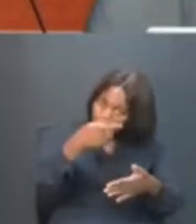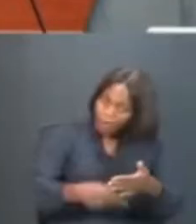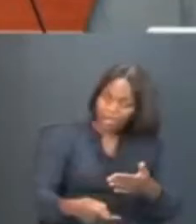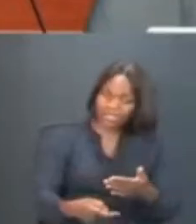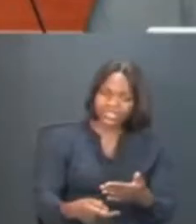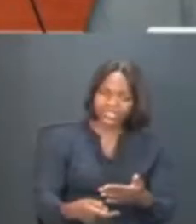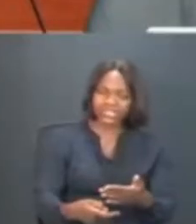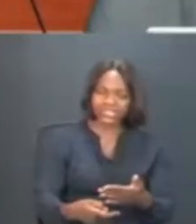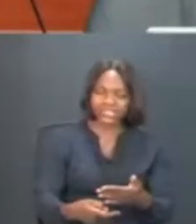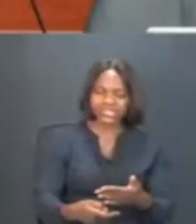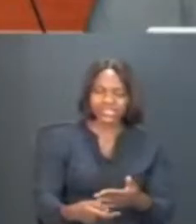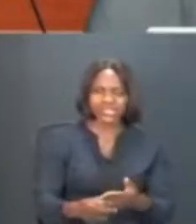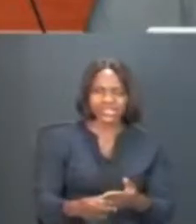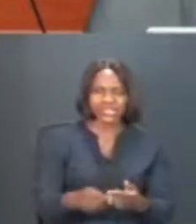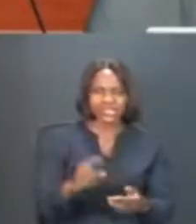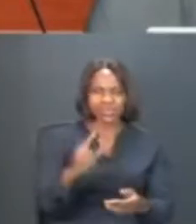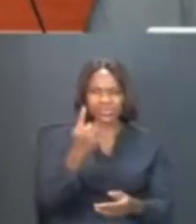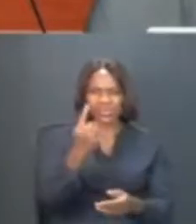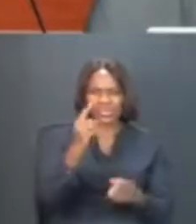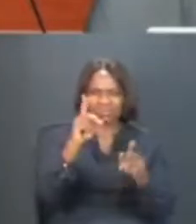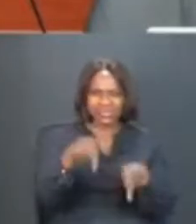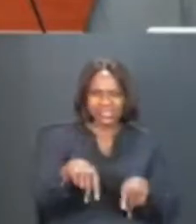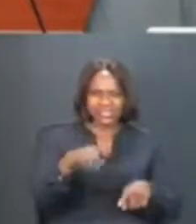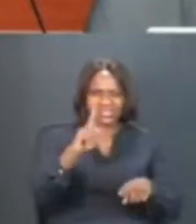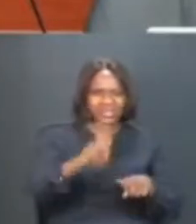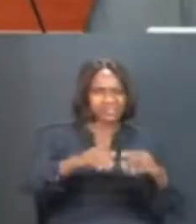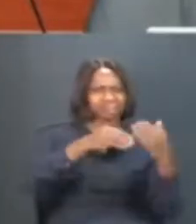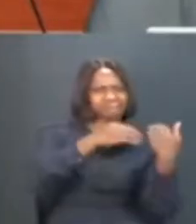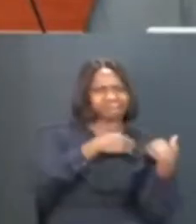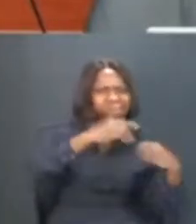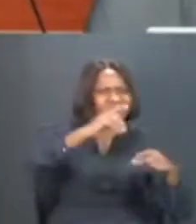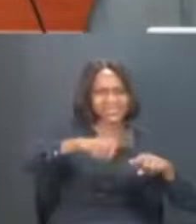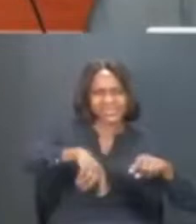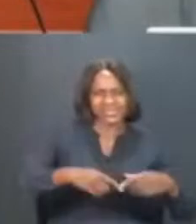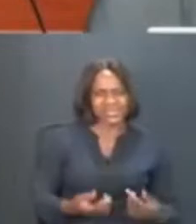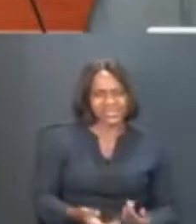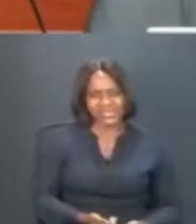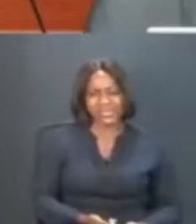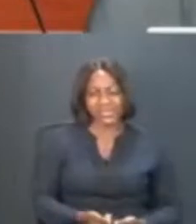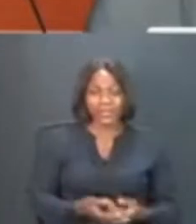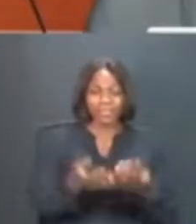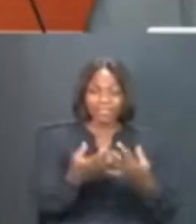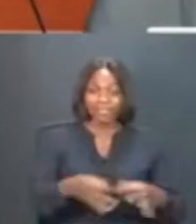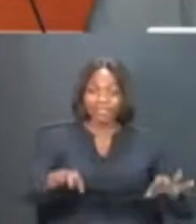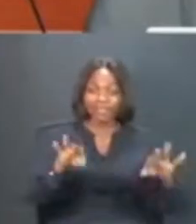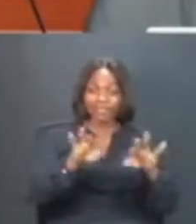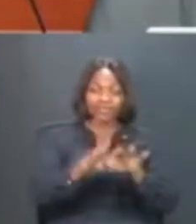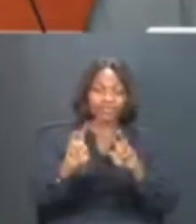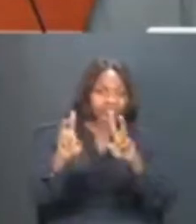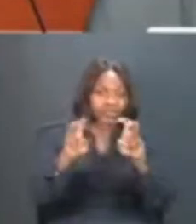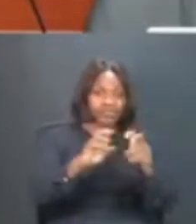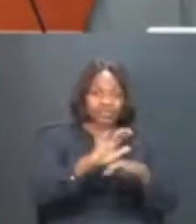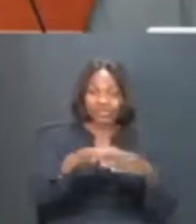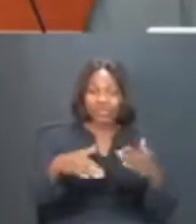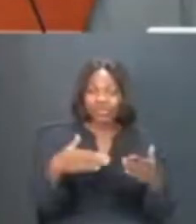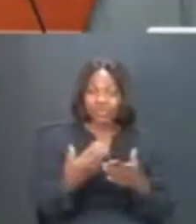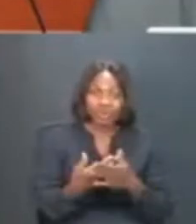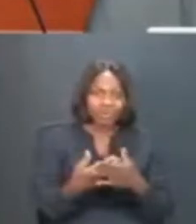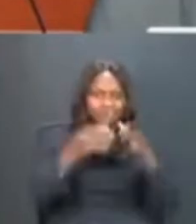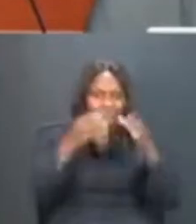cannot be borne by an individual alone. So it is a very important topic. All of us are at